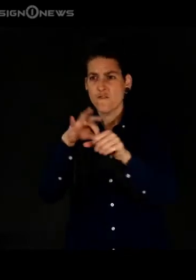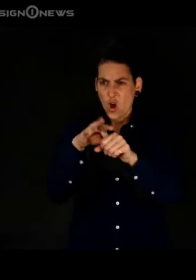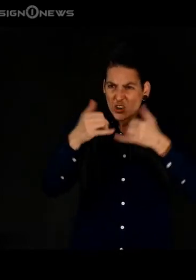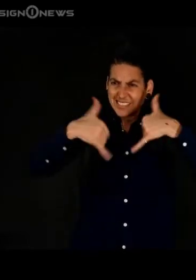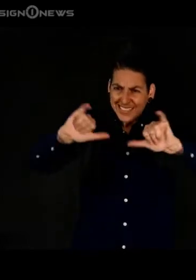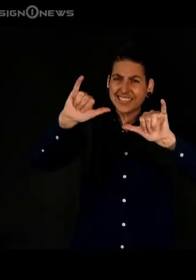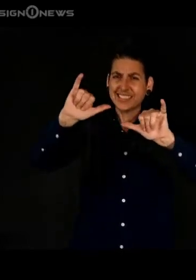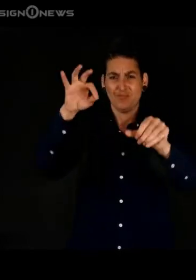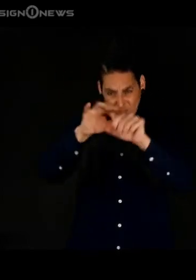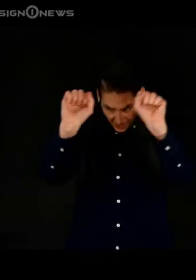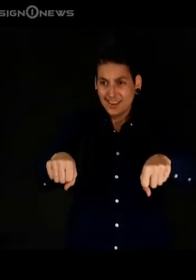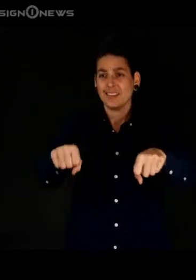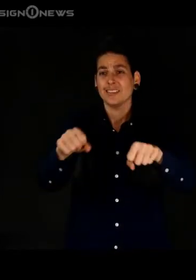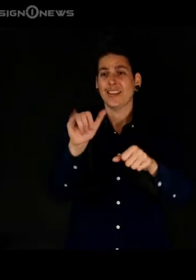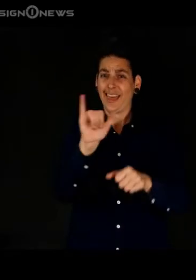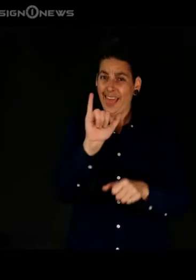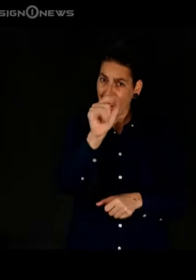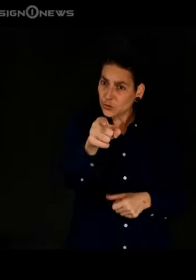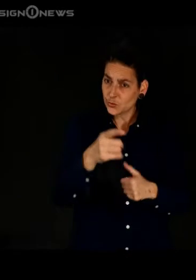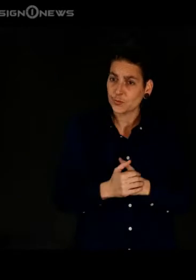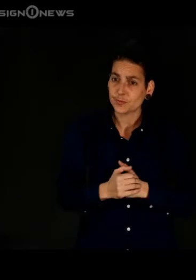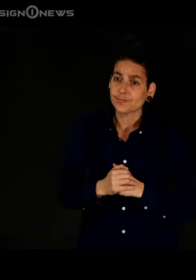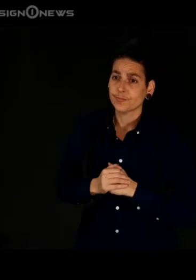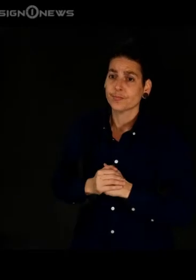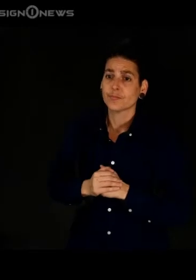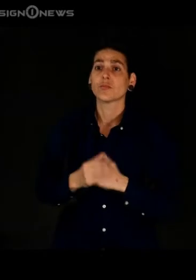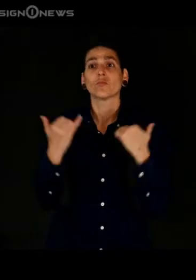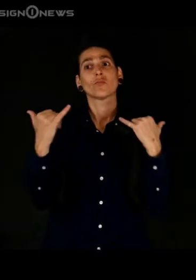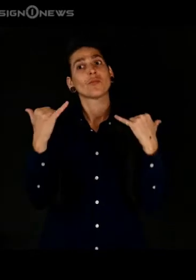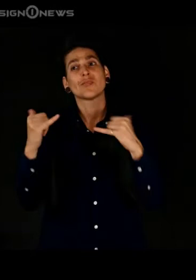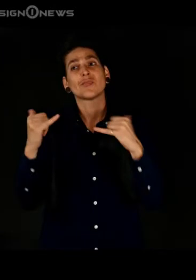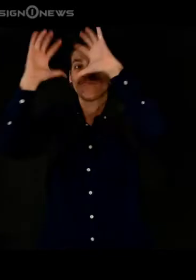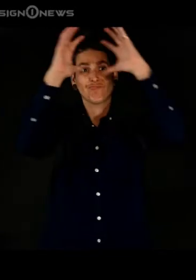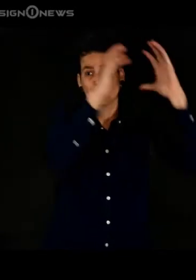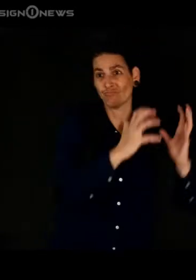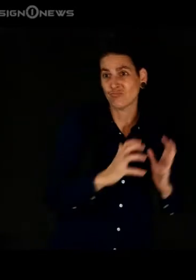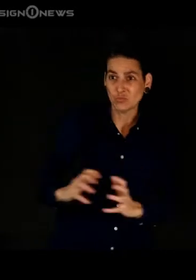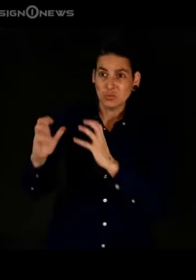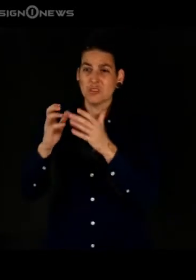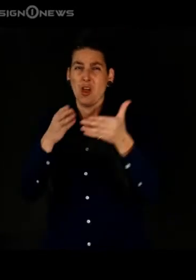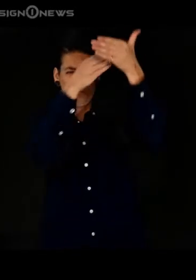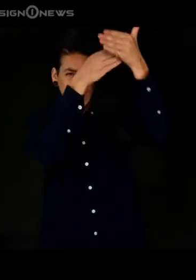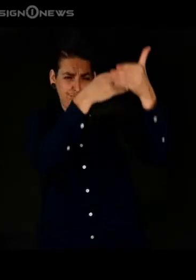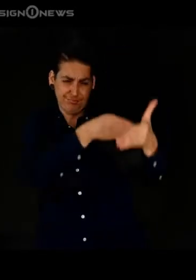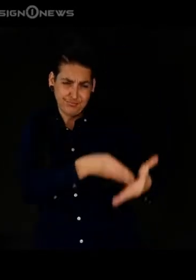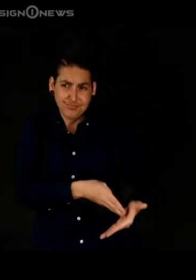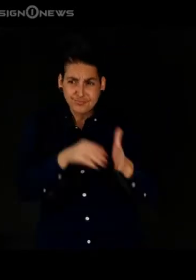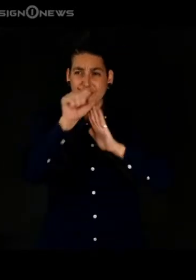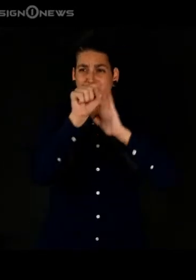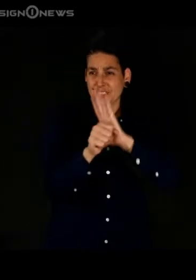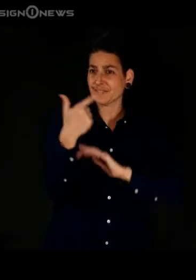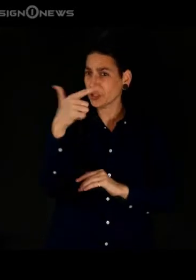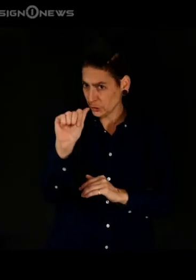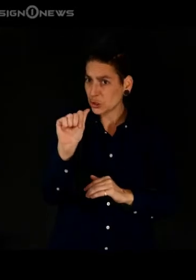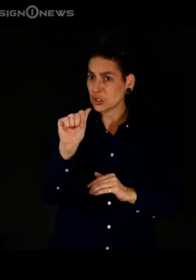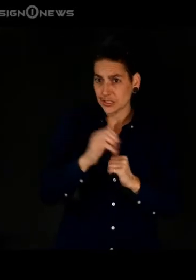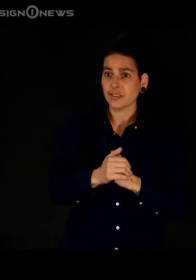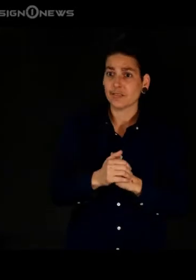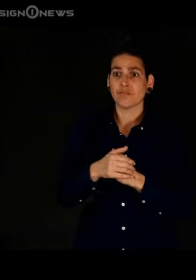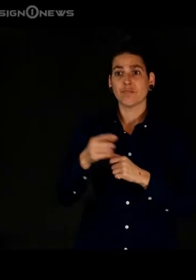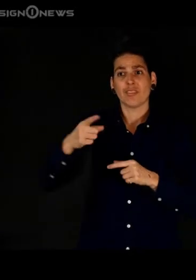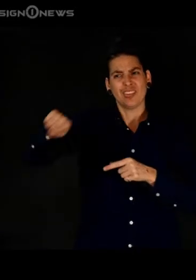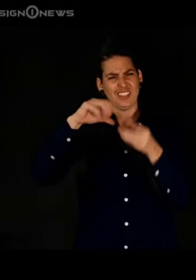you. There are now groups who are suing the state of Georgia, saying